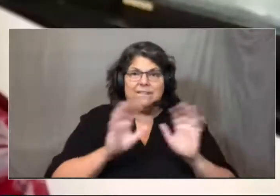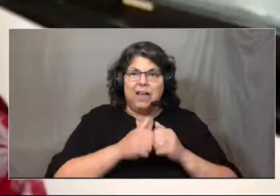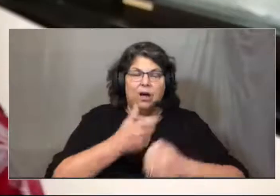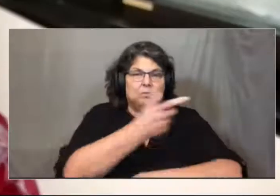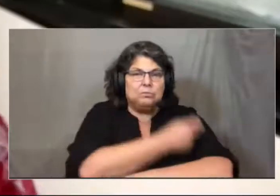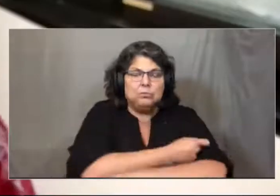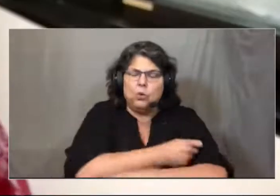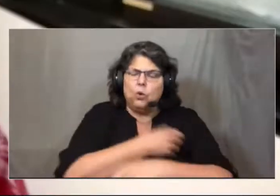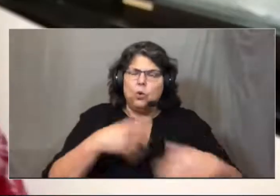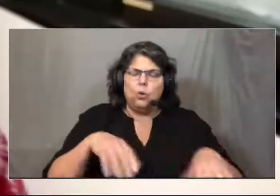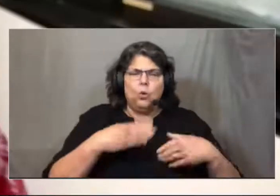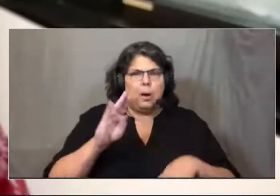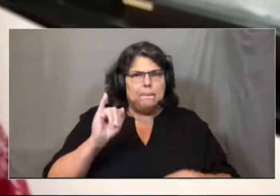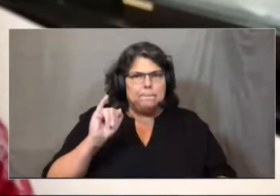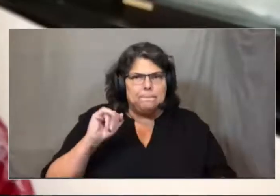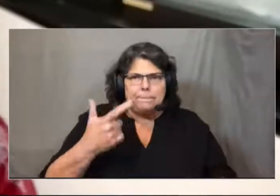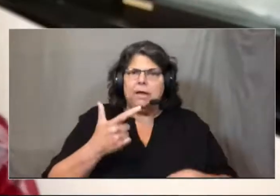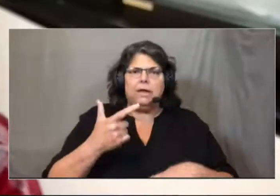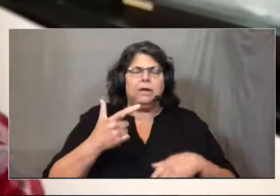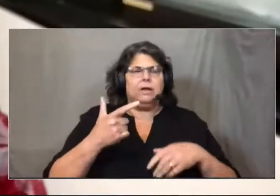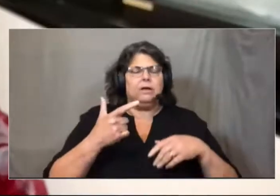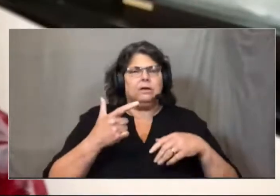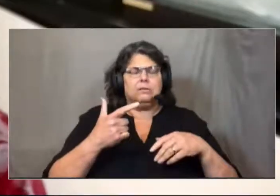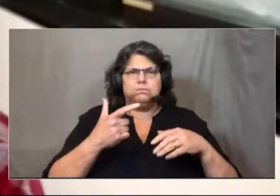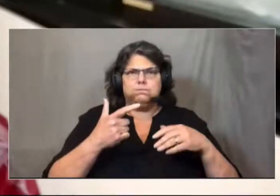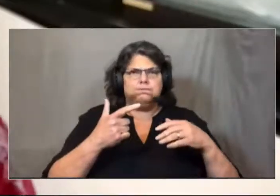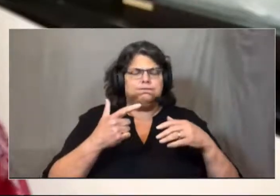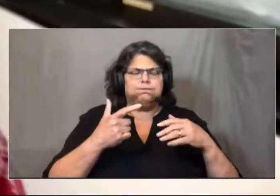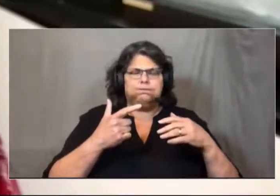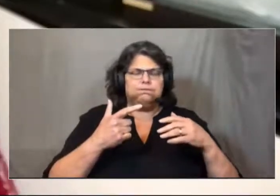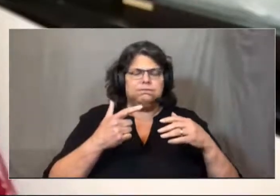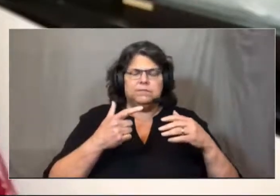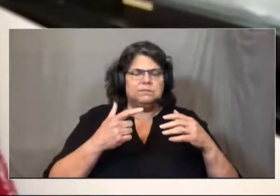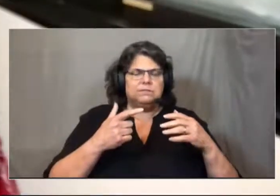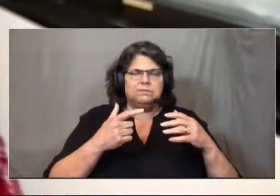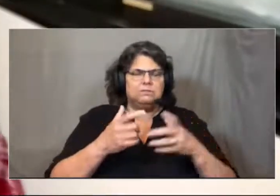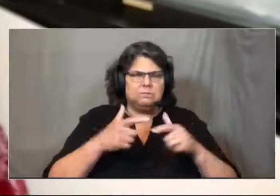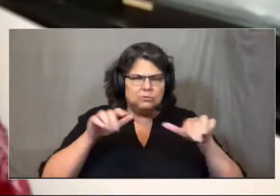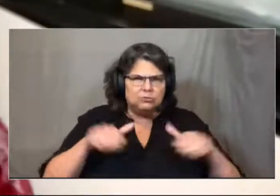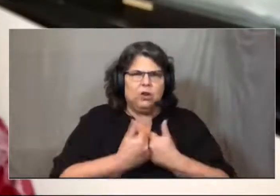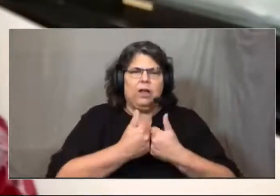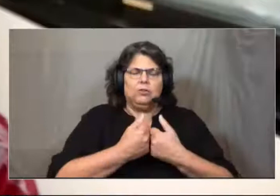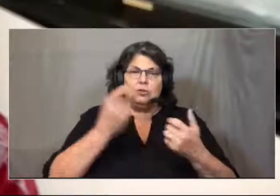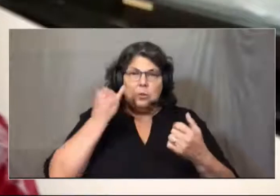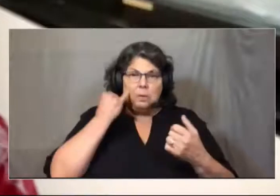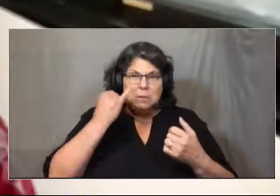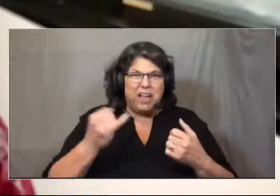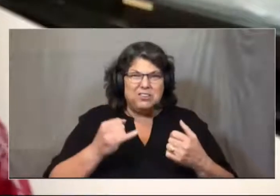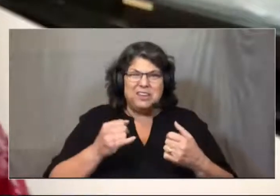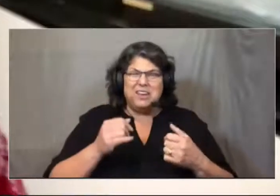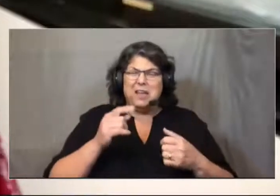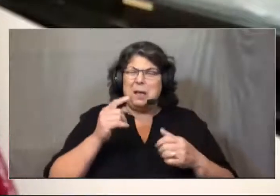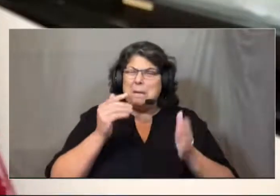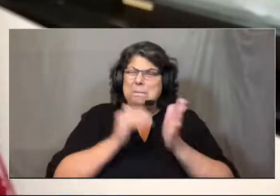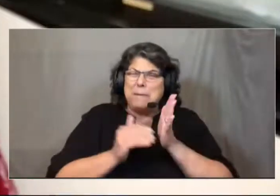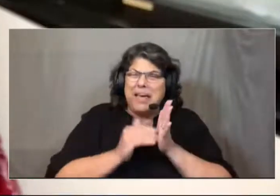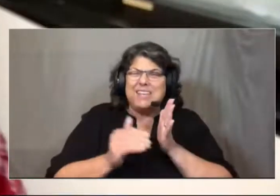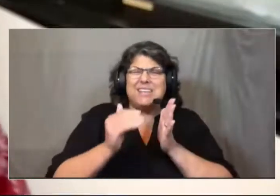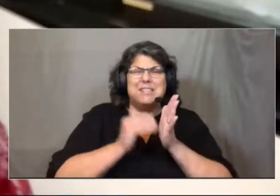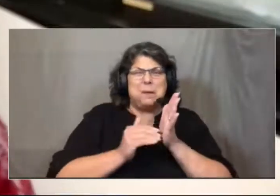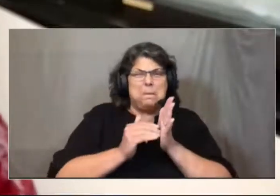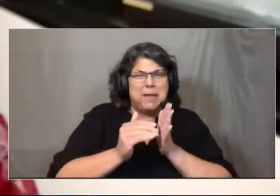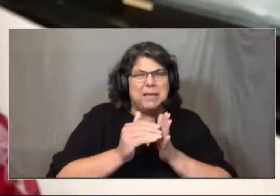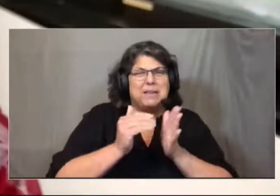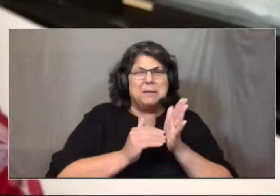jump to think that we could distribute hundreds of millions of vaccines quickly. So at this